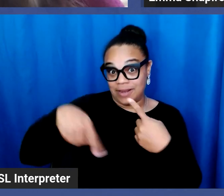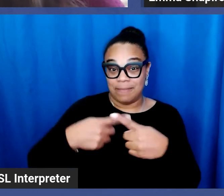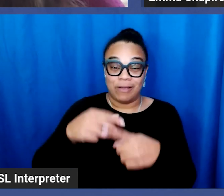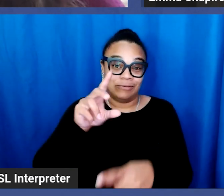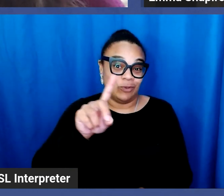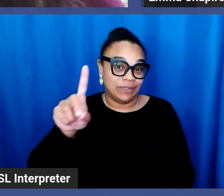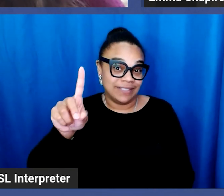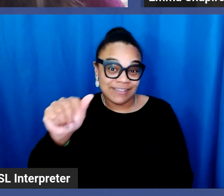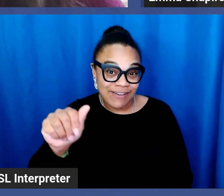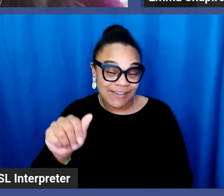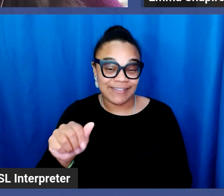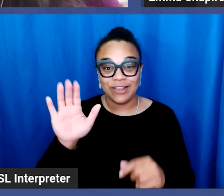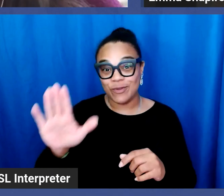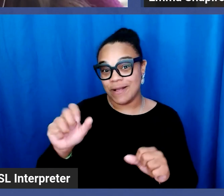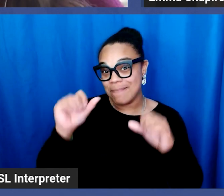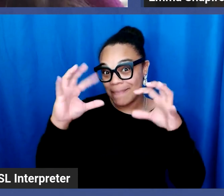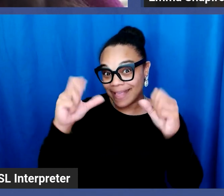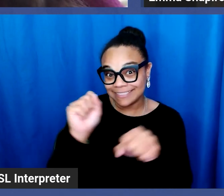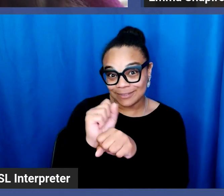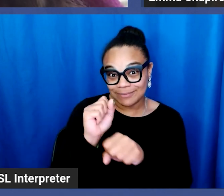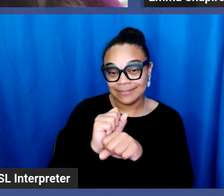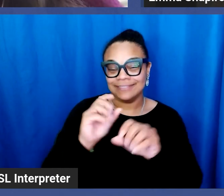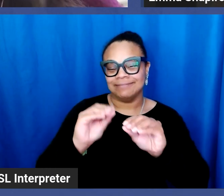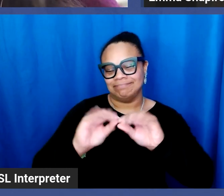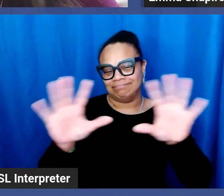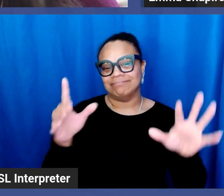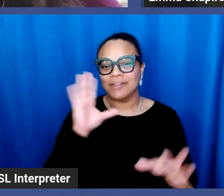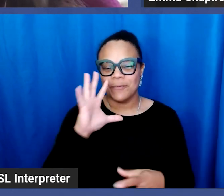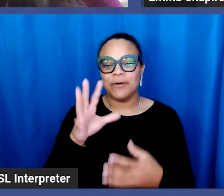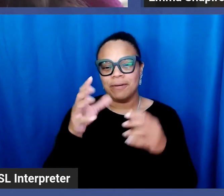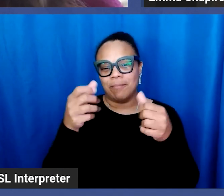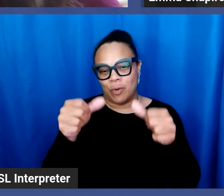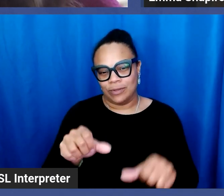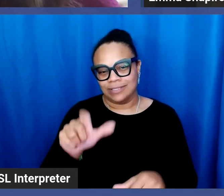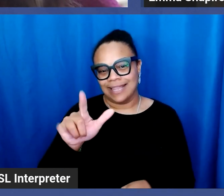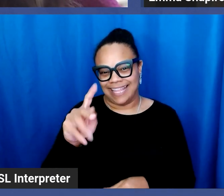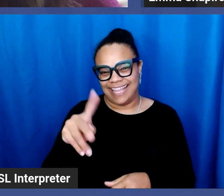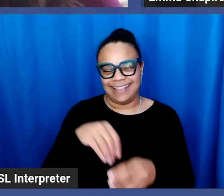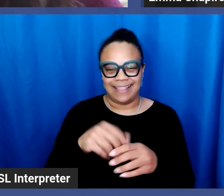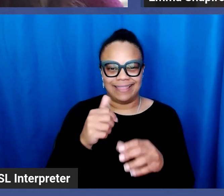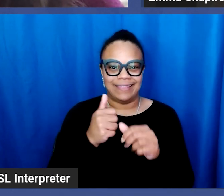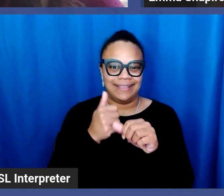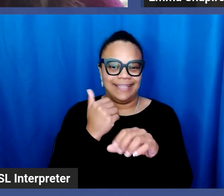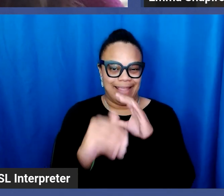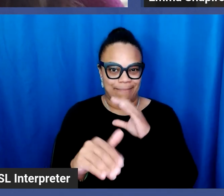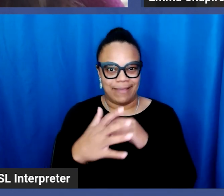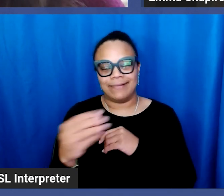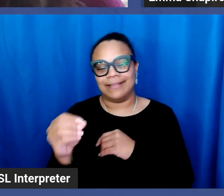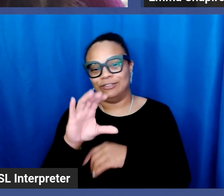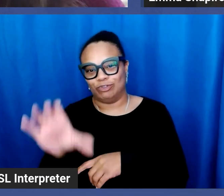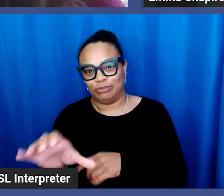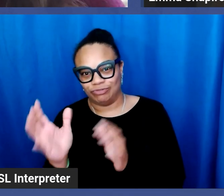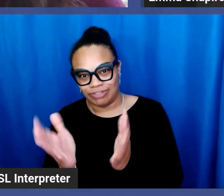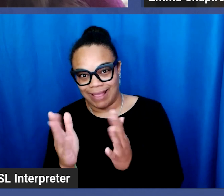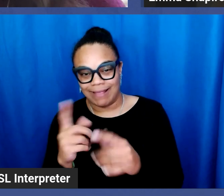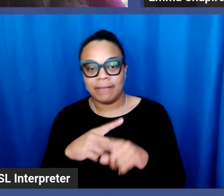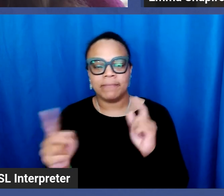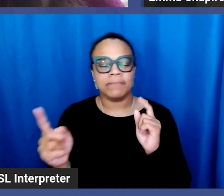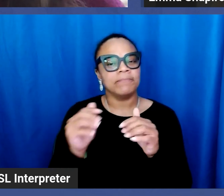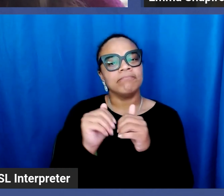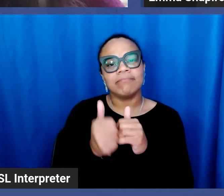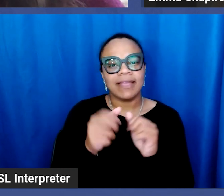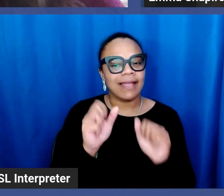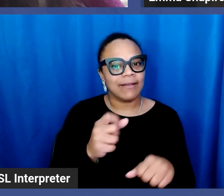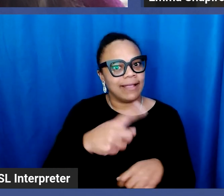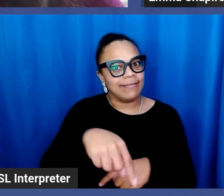the amazing work you all do, obviously I am going to include links in the follow-up email and in the Zoom chat here. But how can